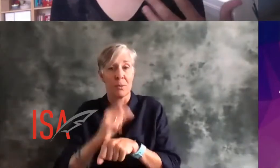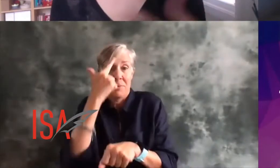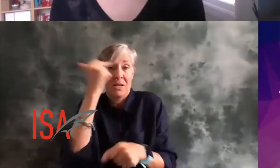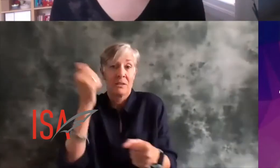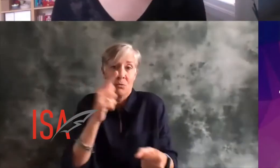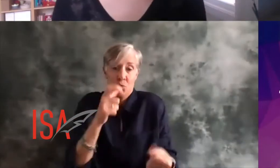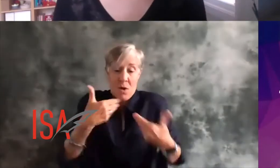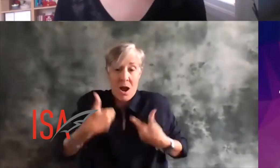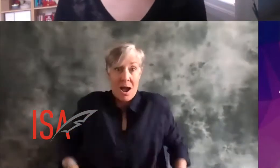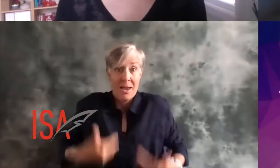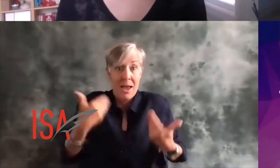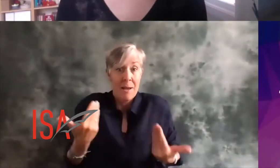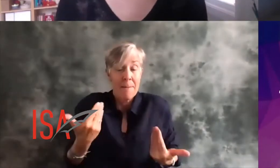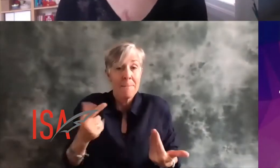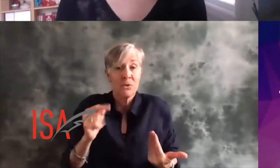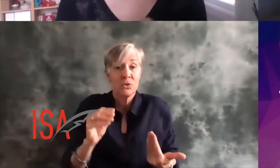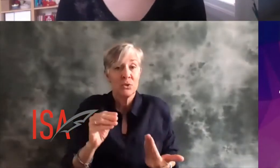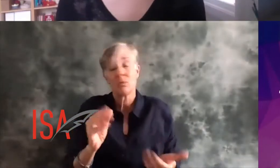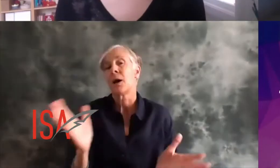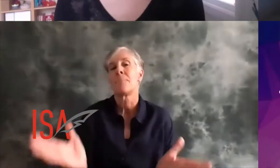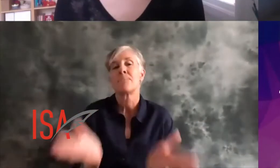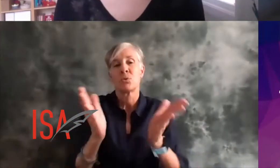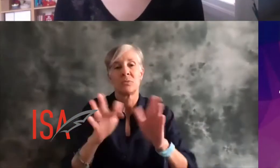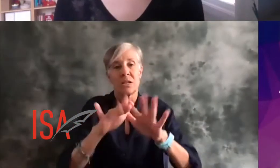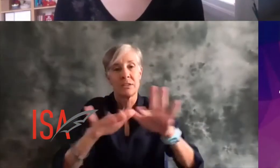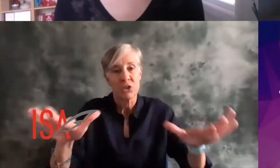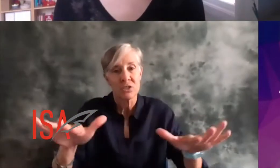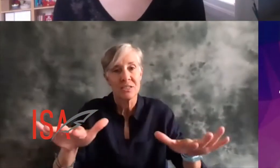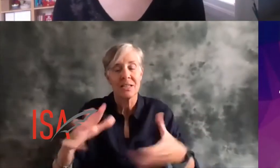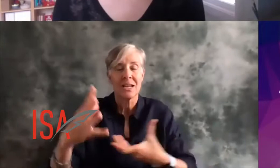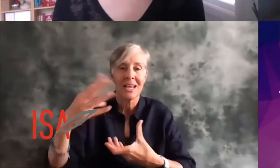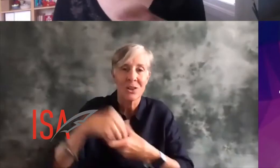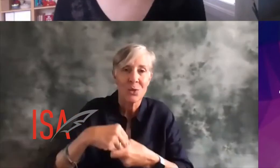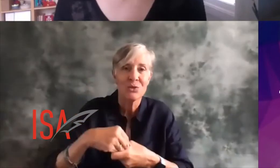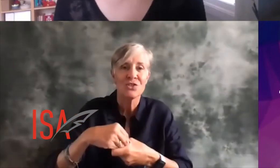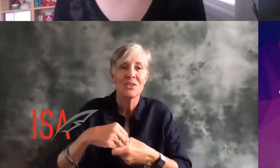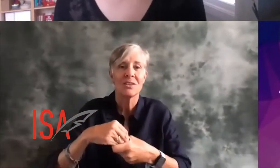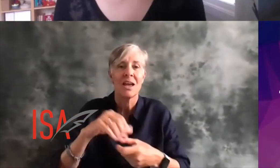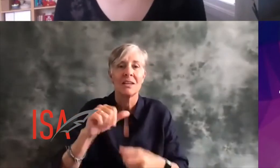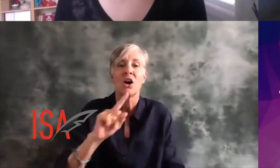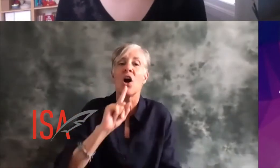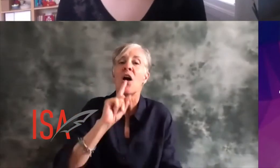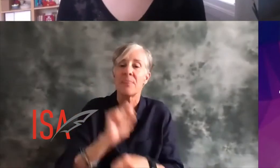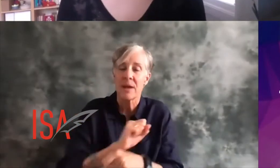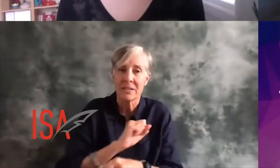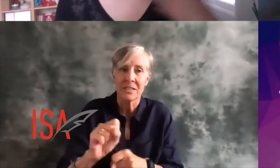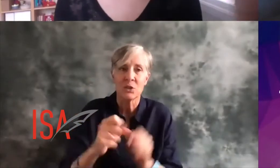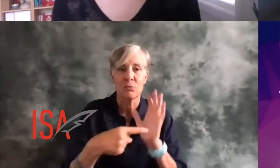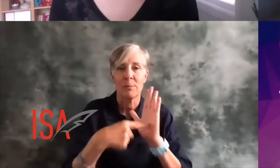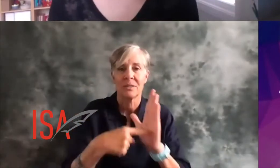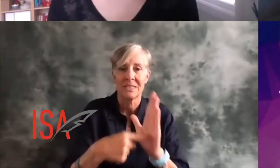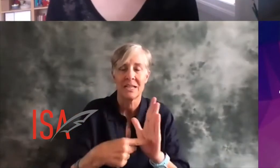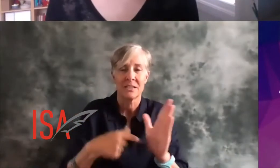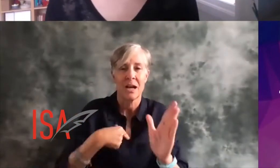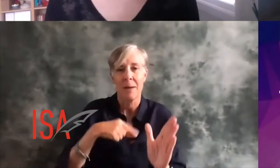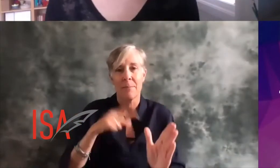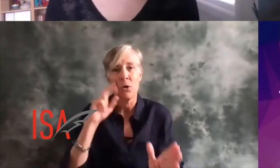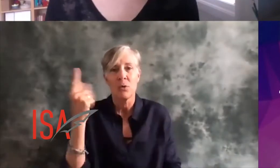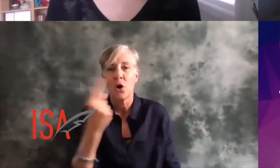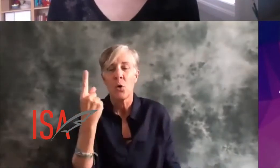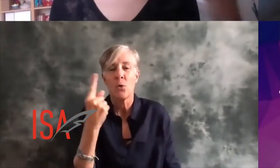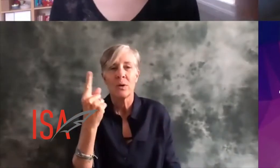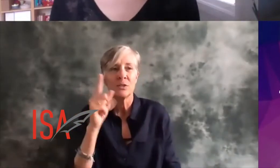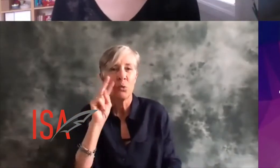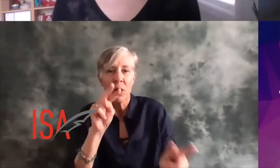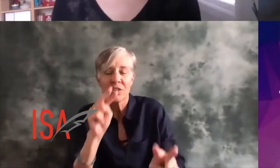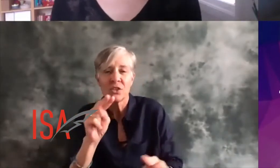of who I am, to boost diversity, inclusion, and authentic representation. So I'm keeping an eye out for